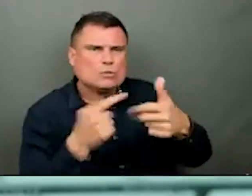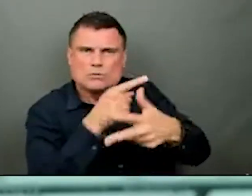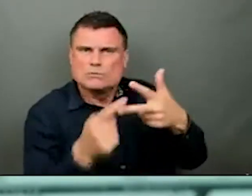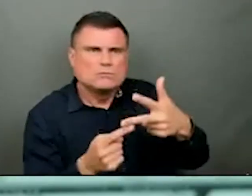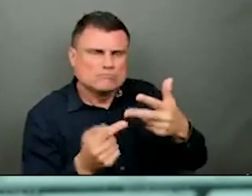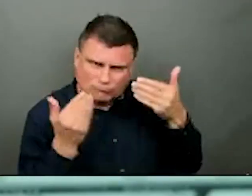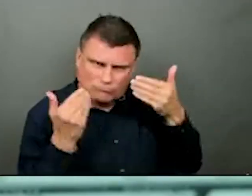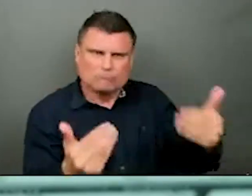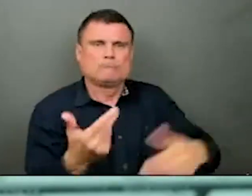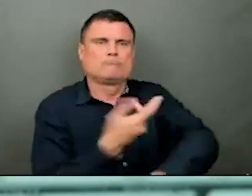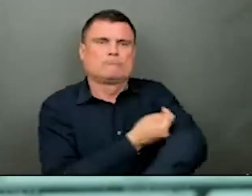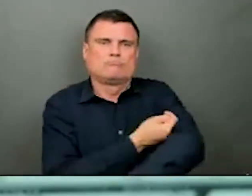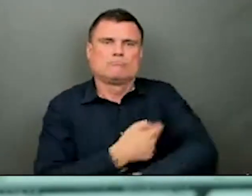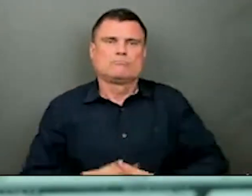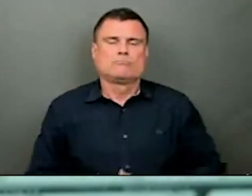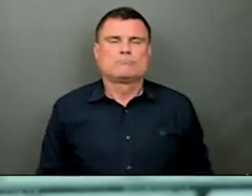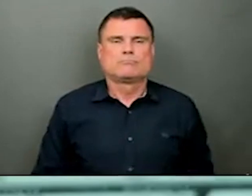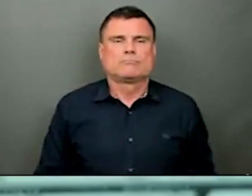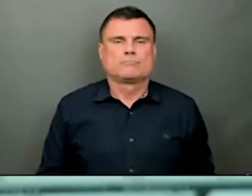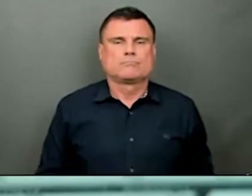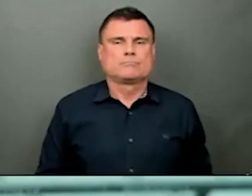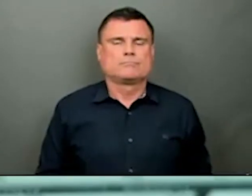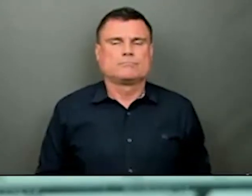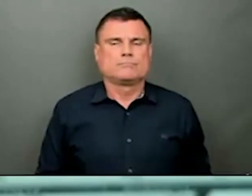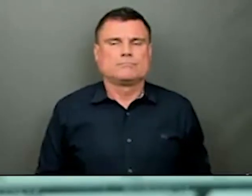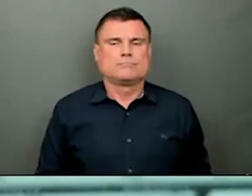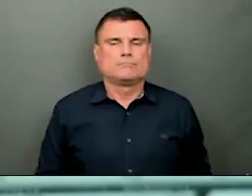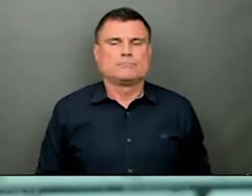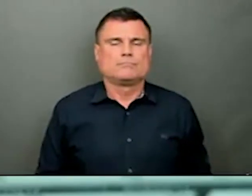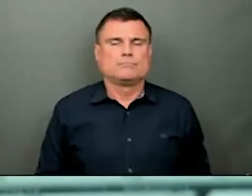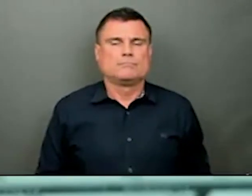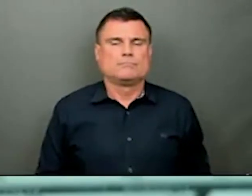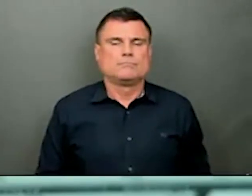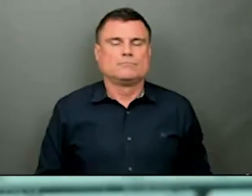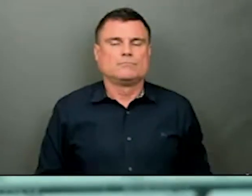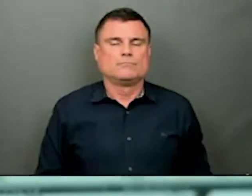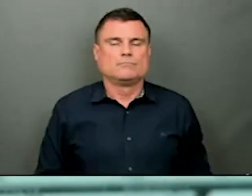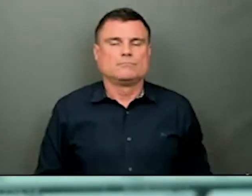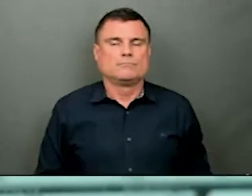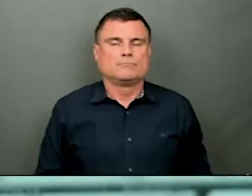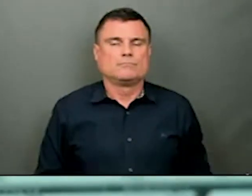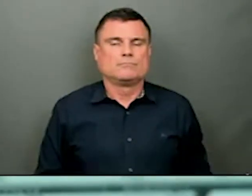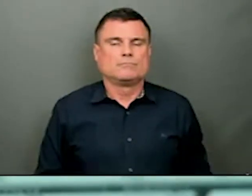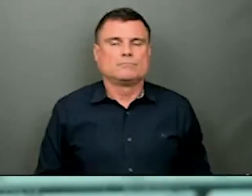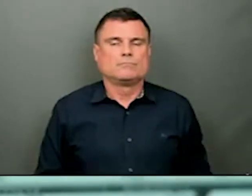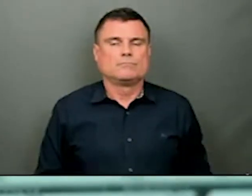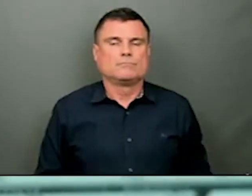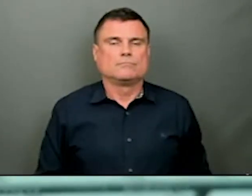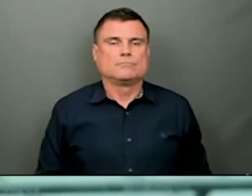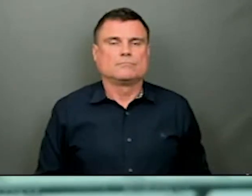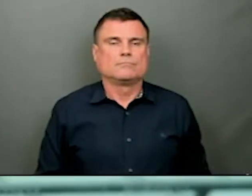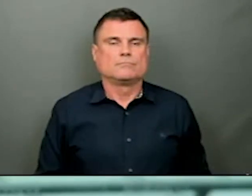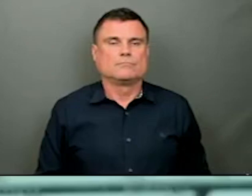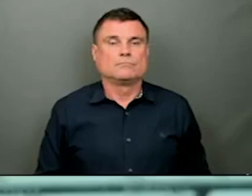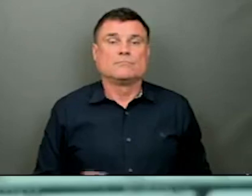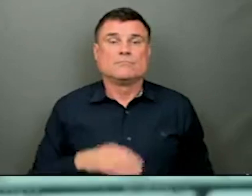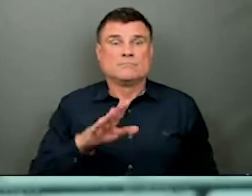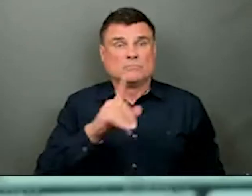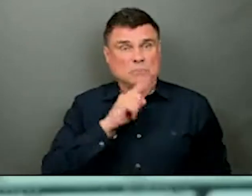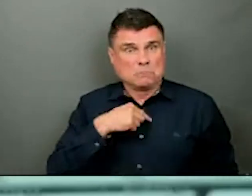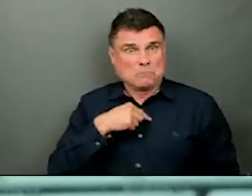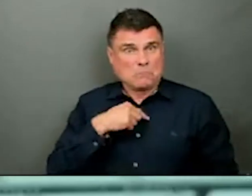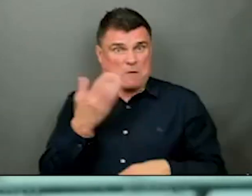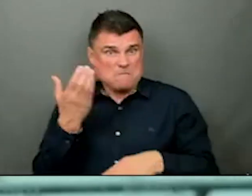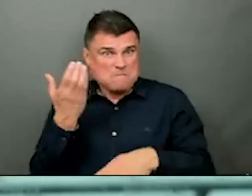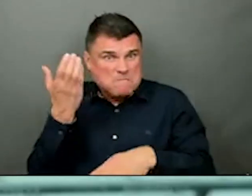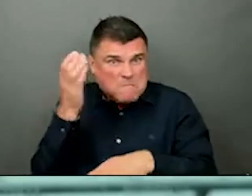time for, could have been several weeks to months at many points in time. But let's be very clear. We